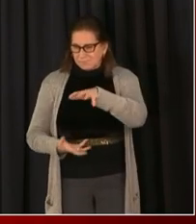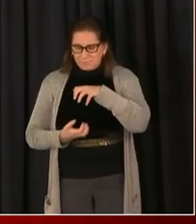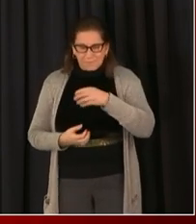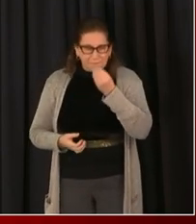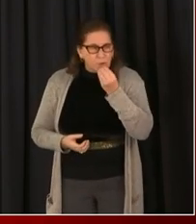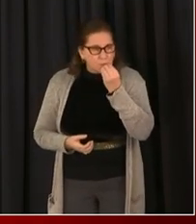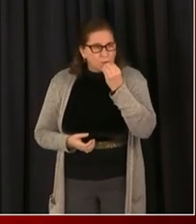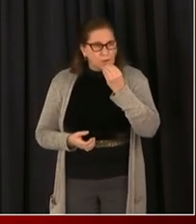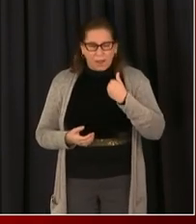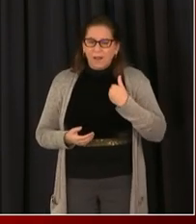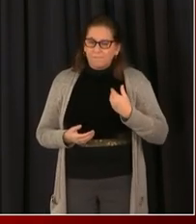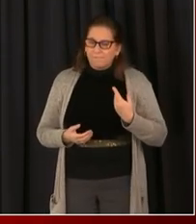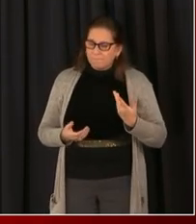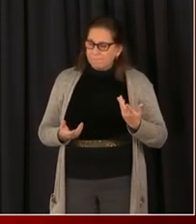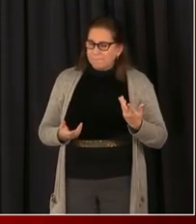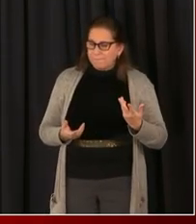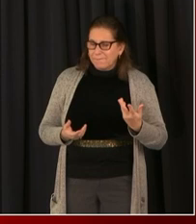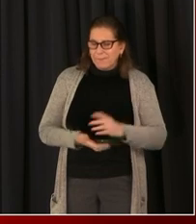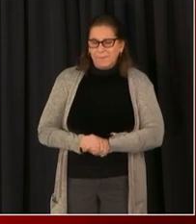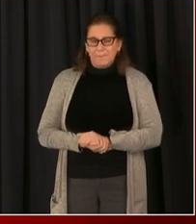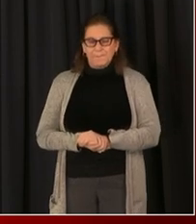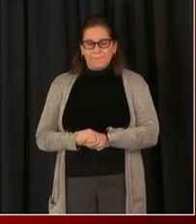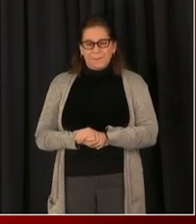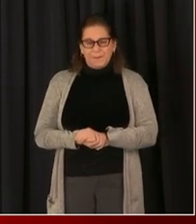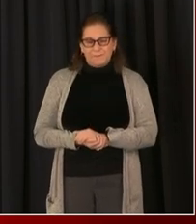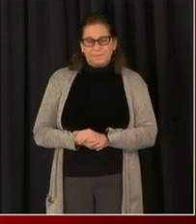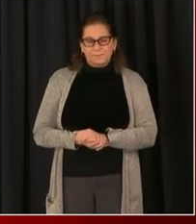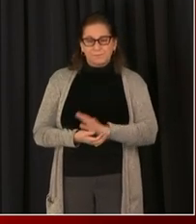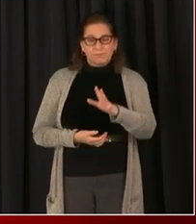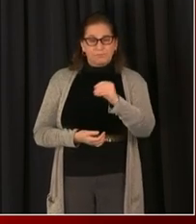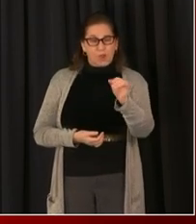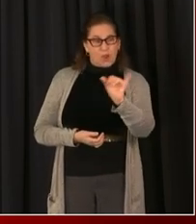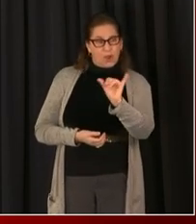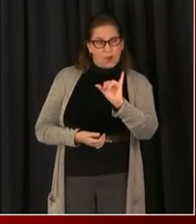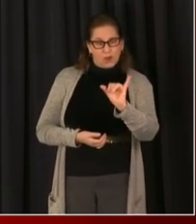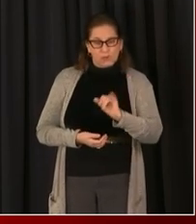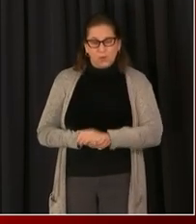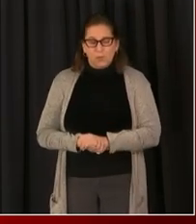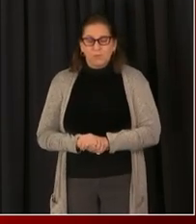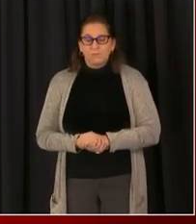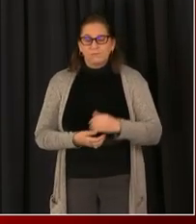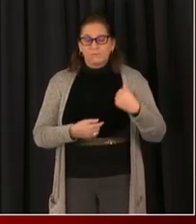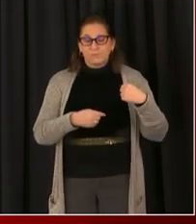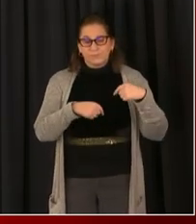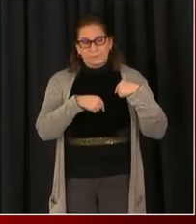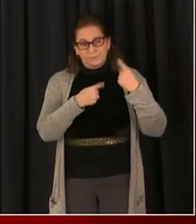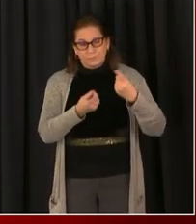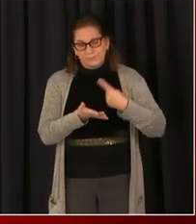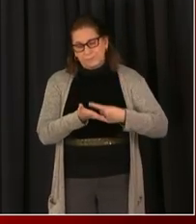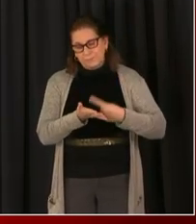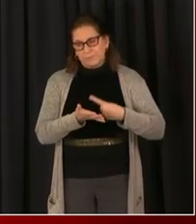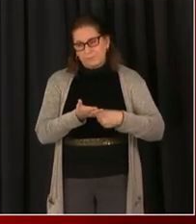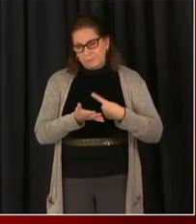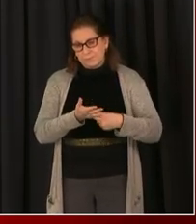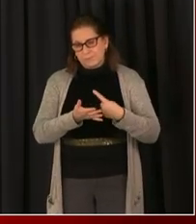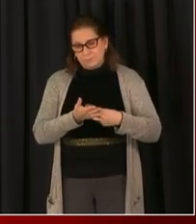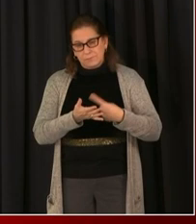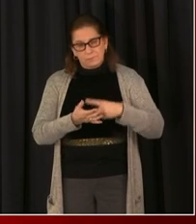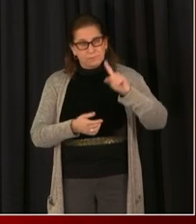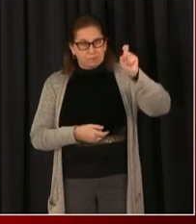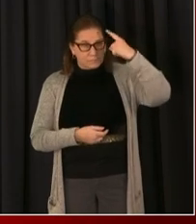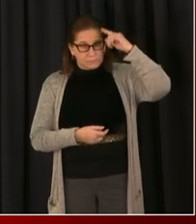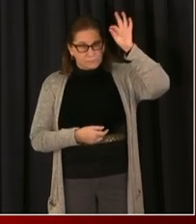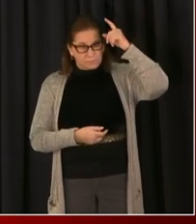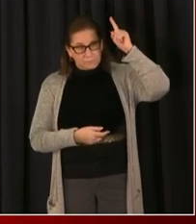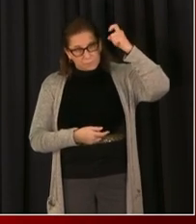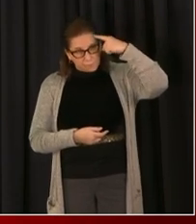will be a lot of discussion about what the federal government can do, and